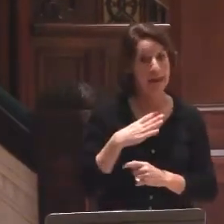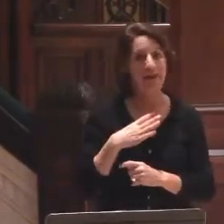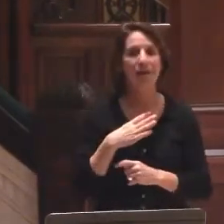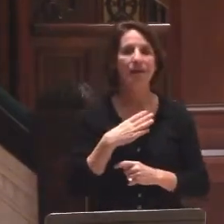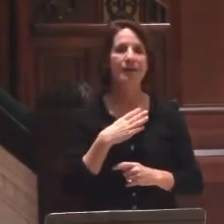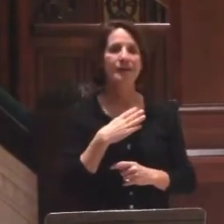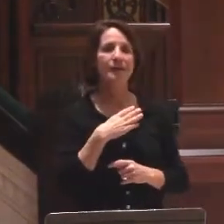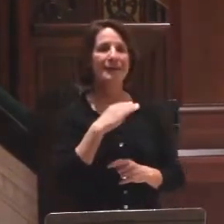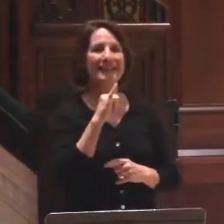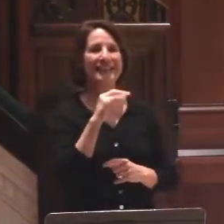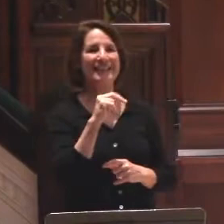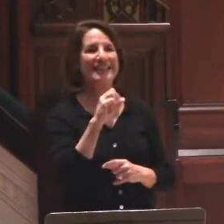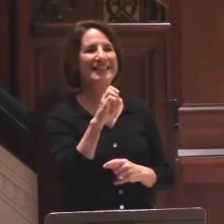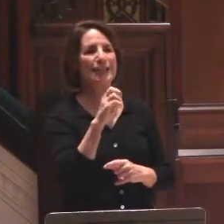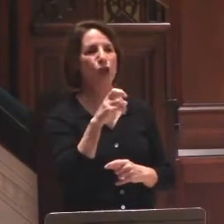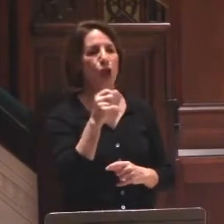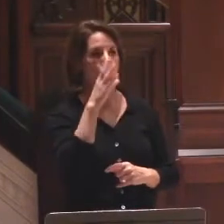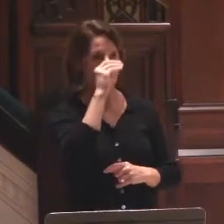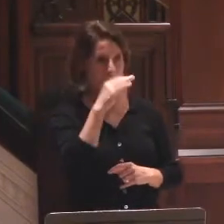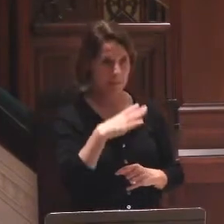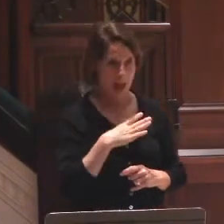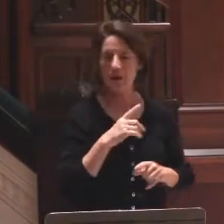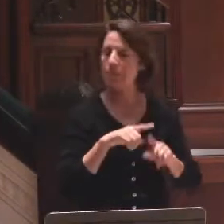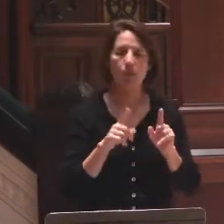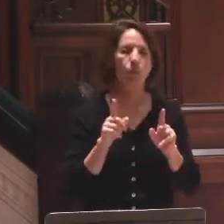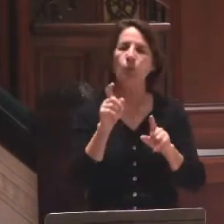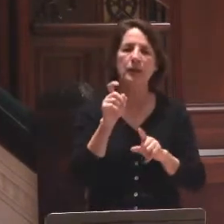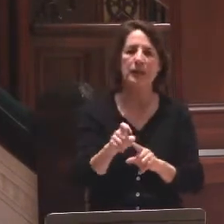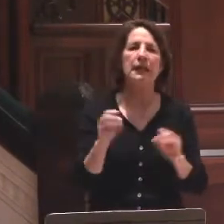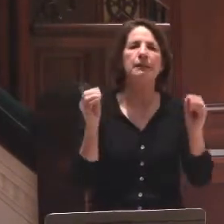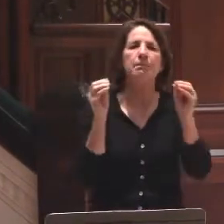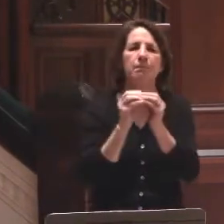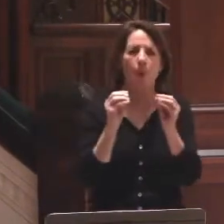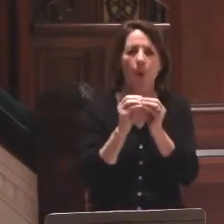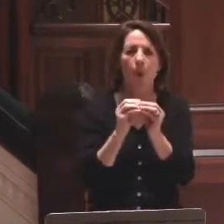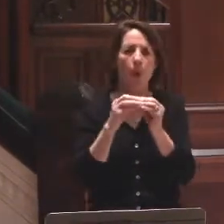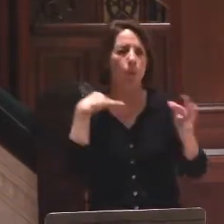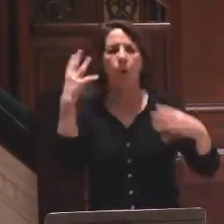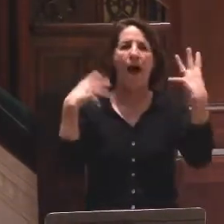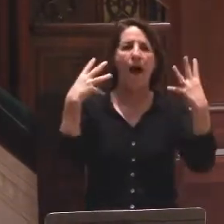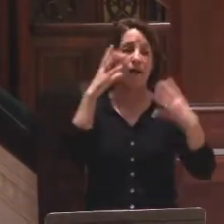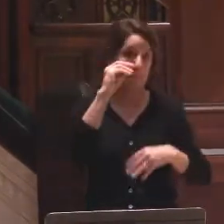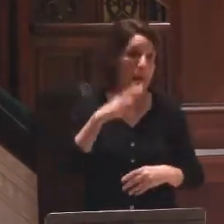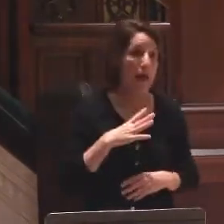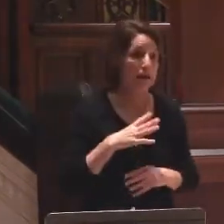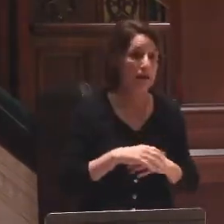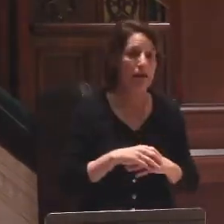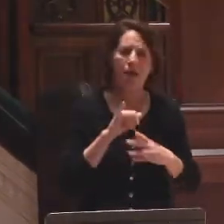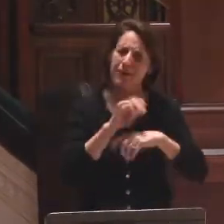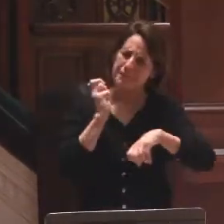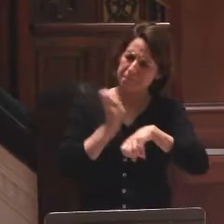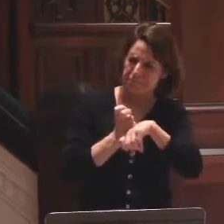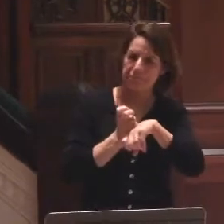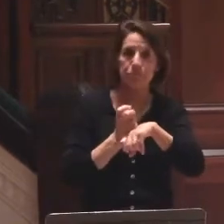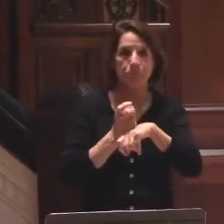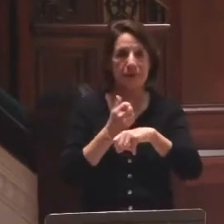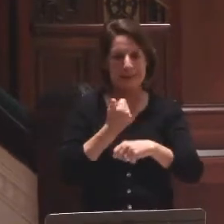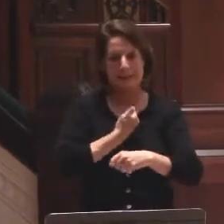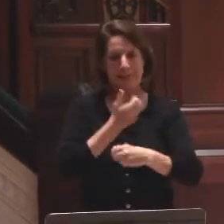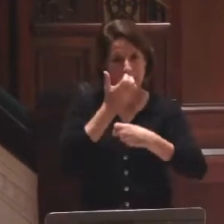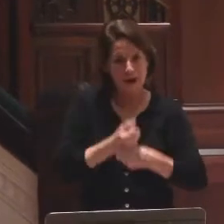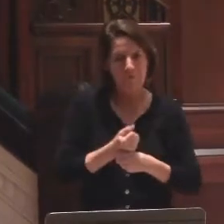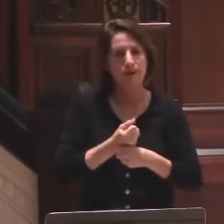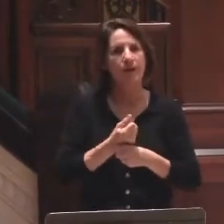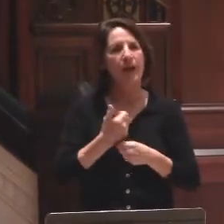who put on a tough exterior, but we need more wild men, people who have those tough virtues of self-confidence,